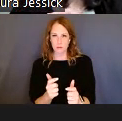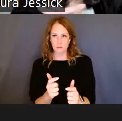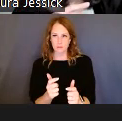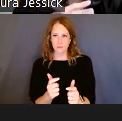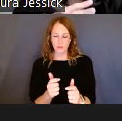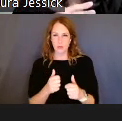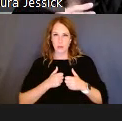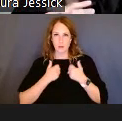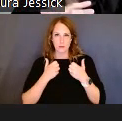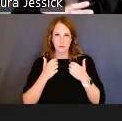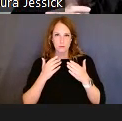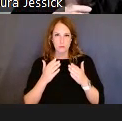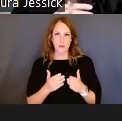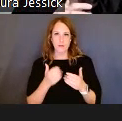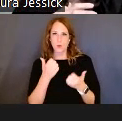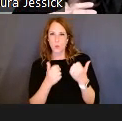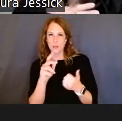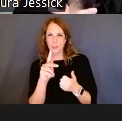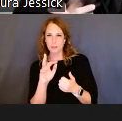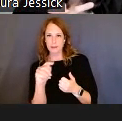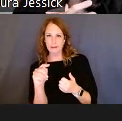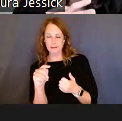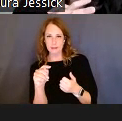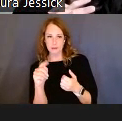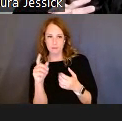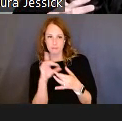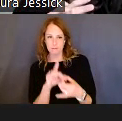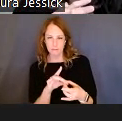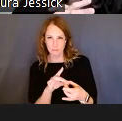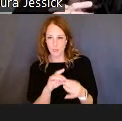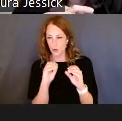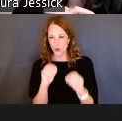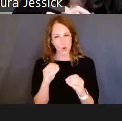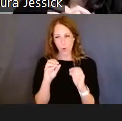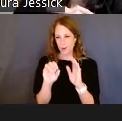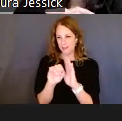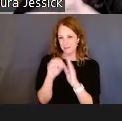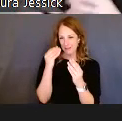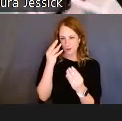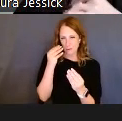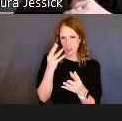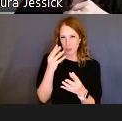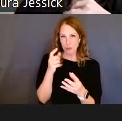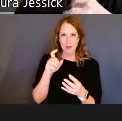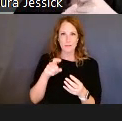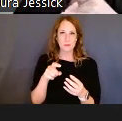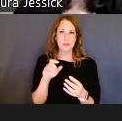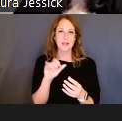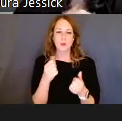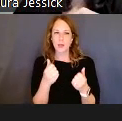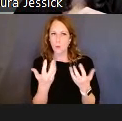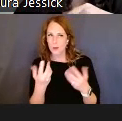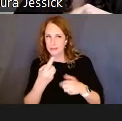the survivor what kit it belongs to, and because there's no identifying information, it would have to be like, okay, what day was